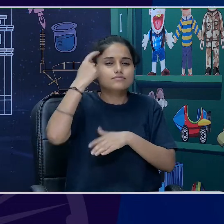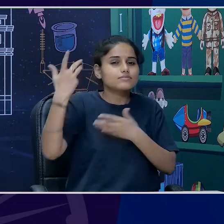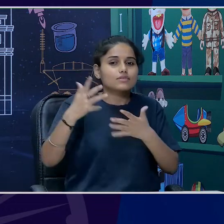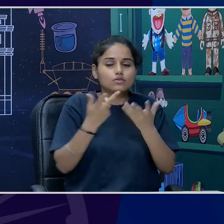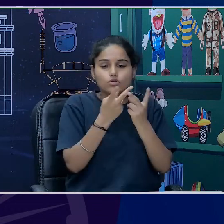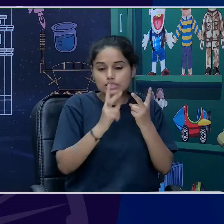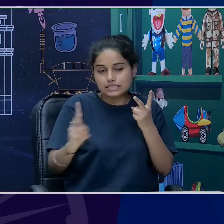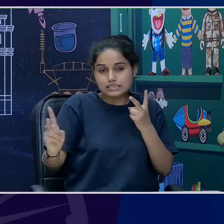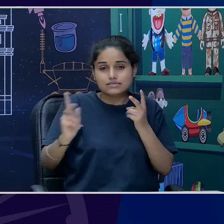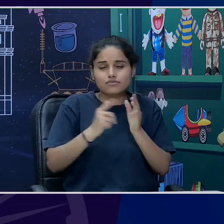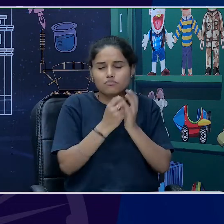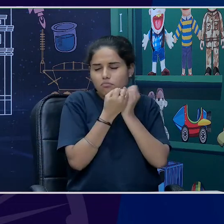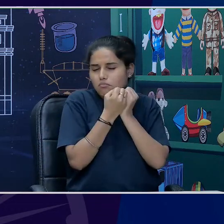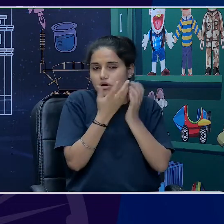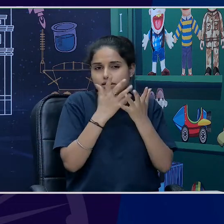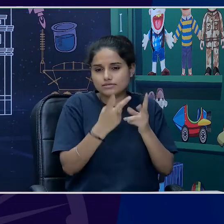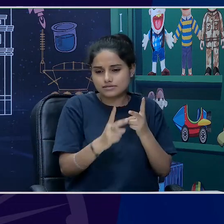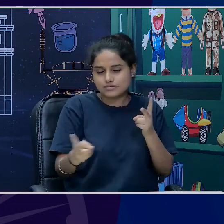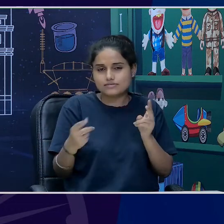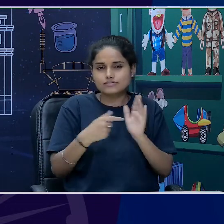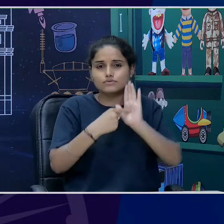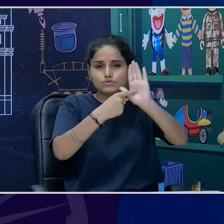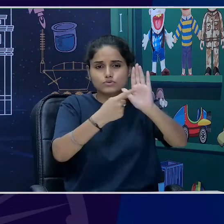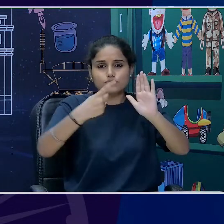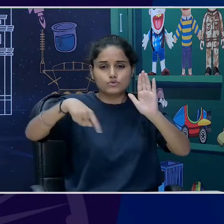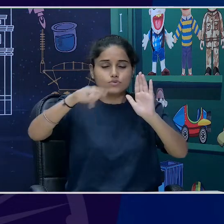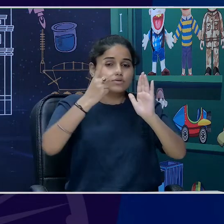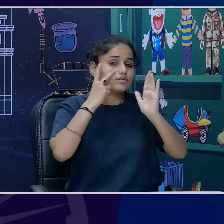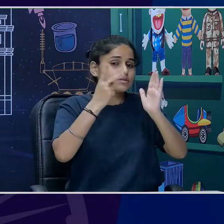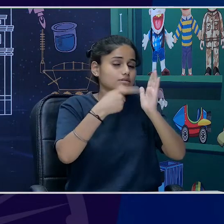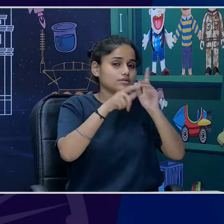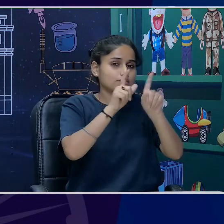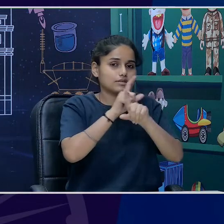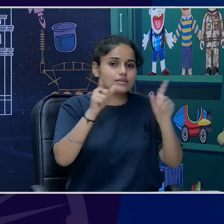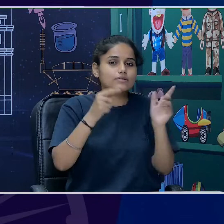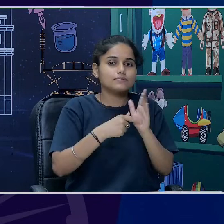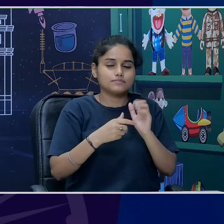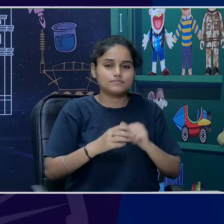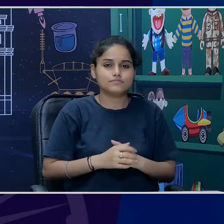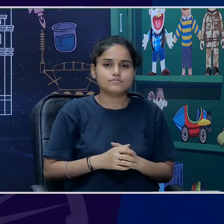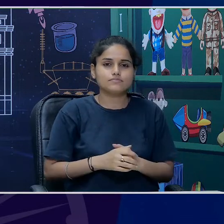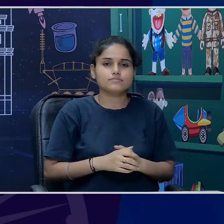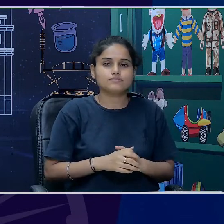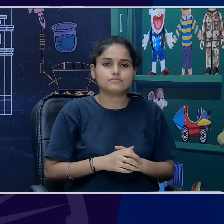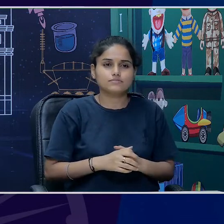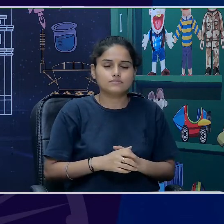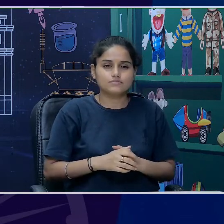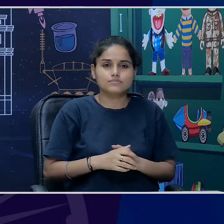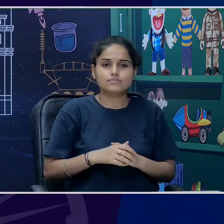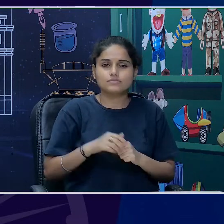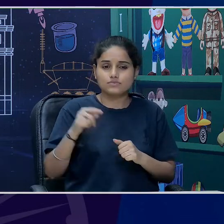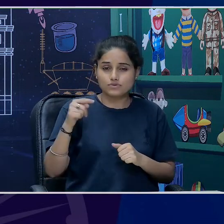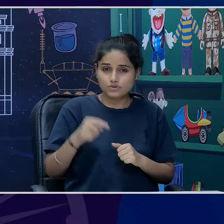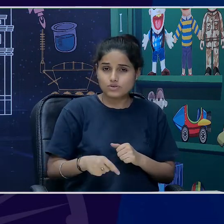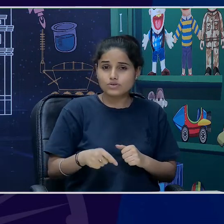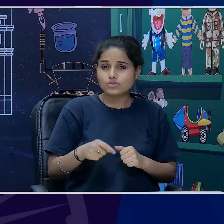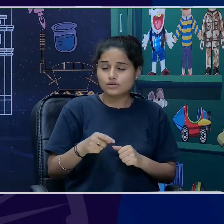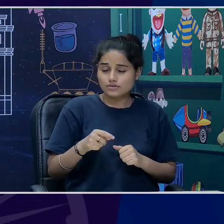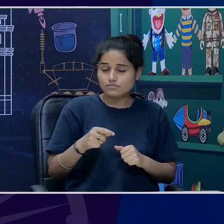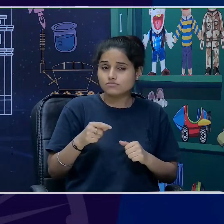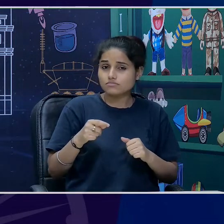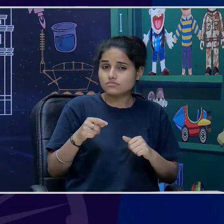so many ways to engage our diverse learners. And it will be actually visually very rich